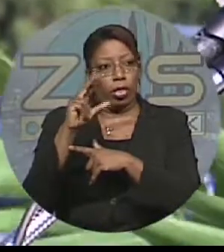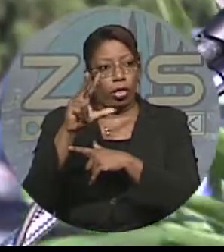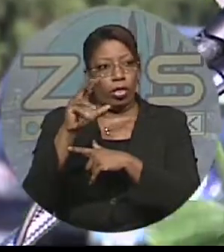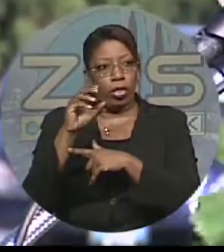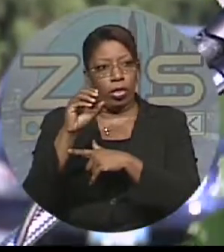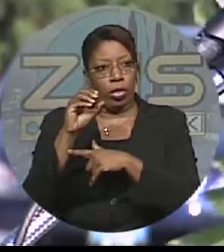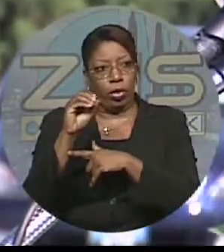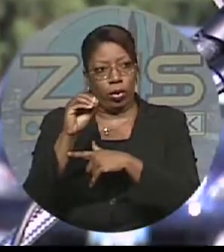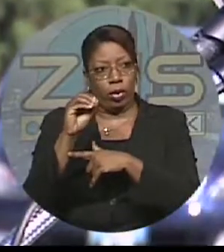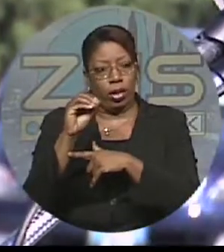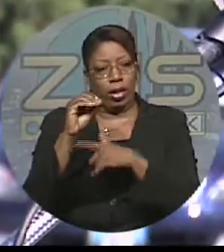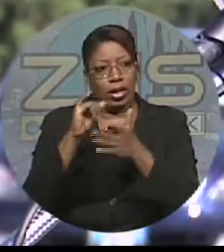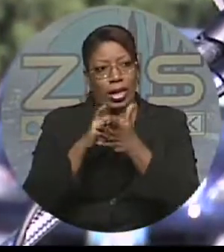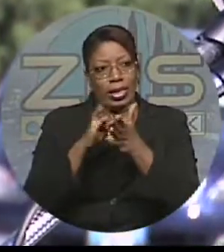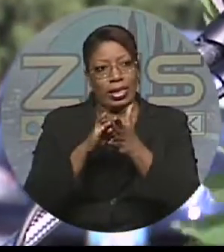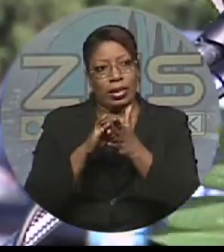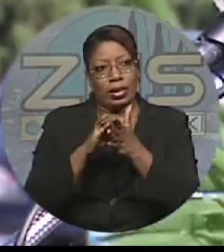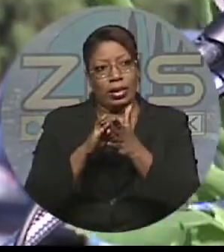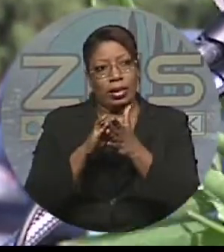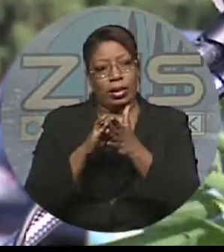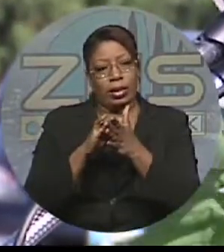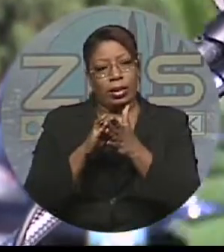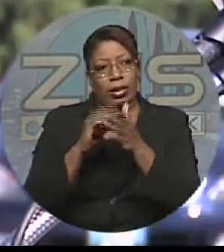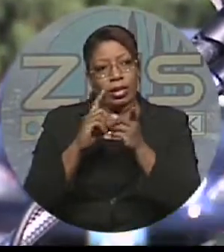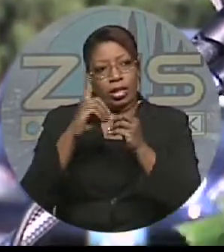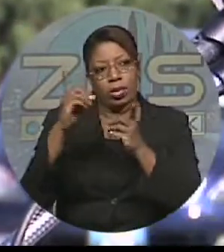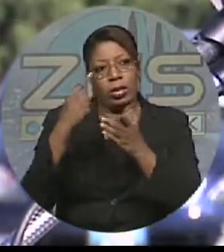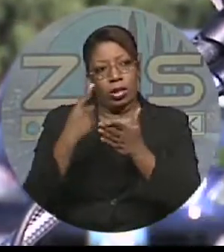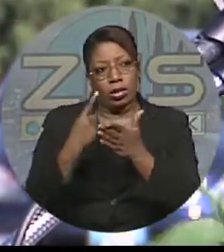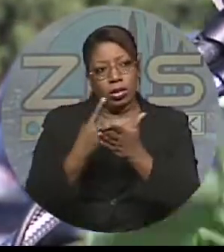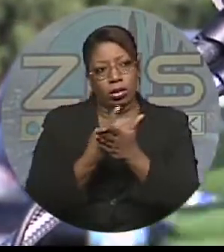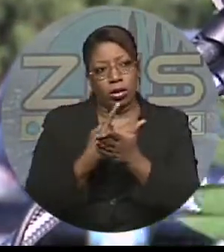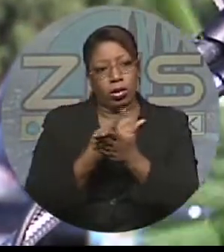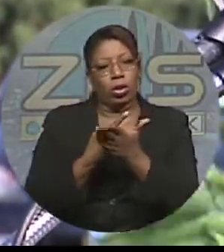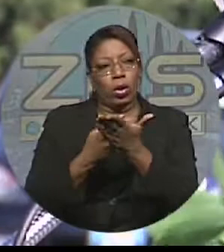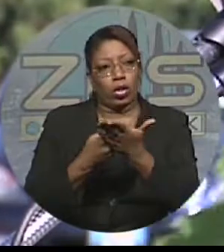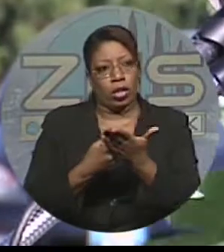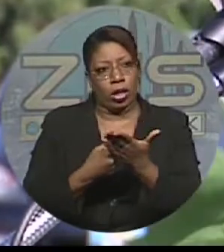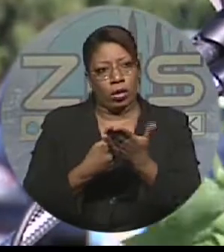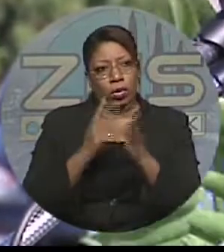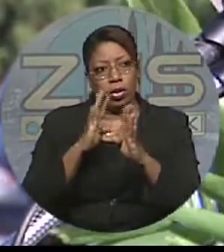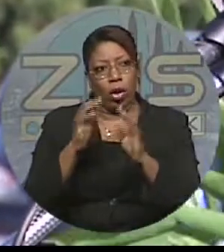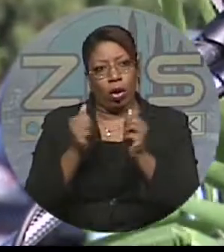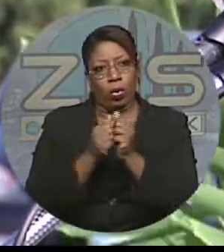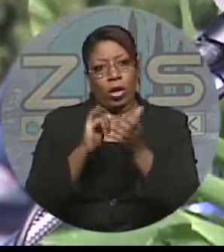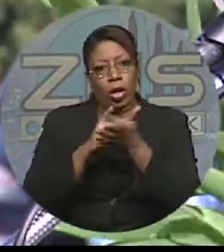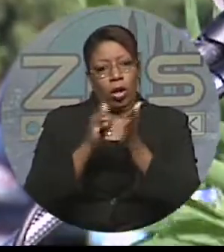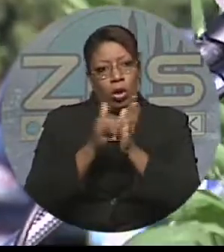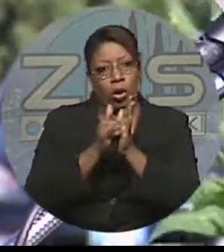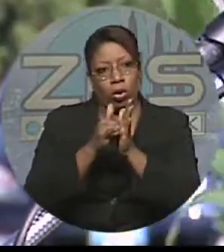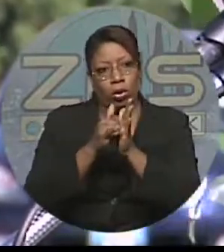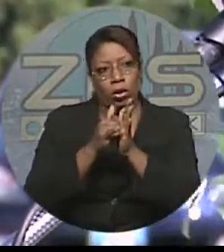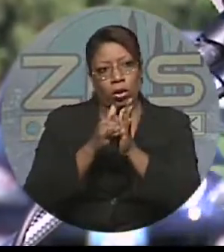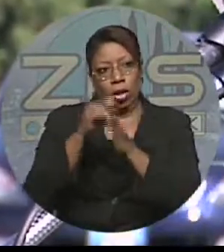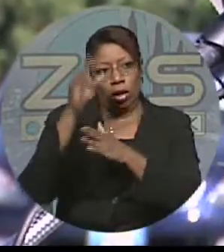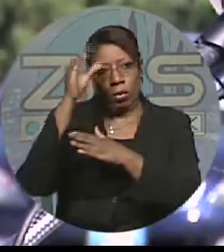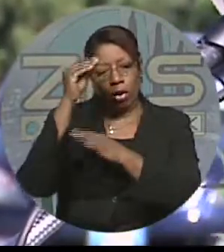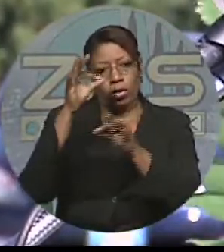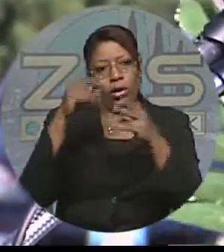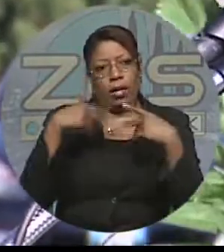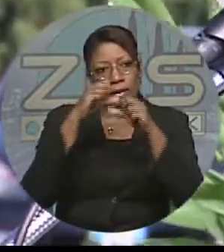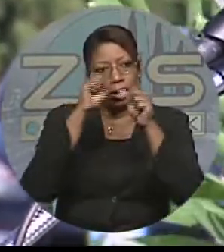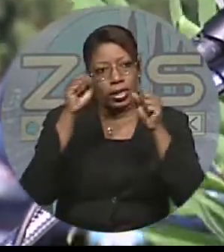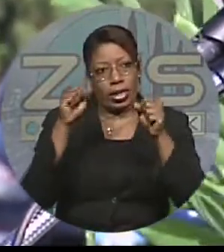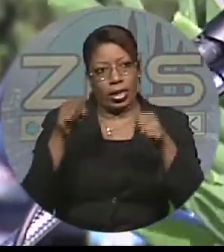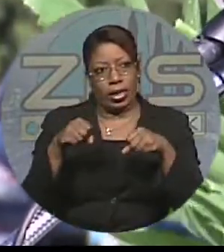be negotiated or talked about or when we speak to those guys who are now playing baseball, whether we should have a stadium